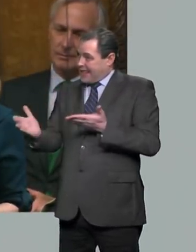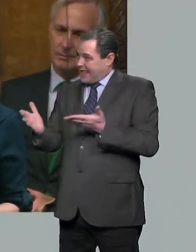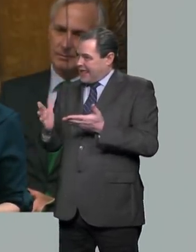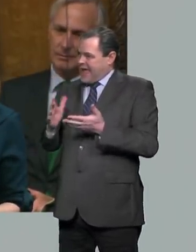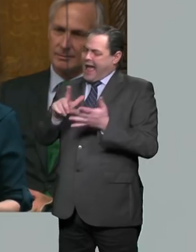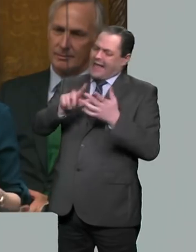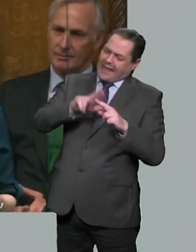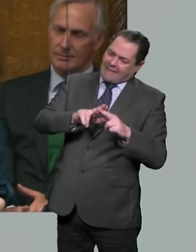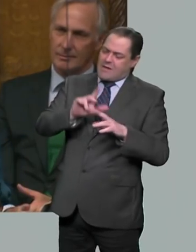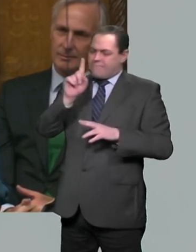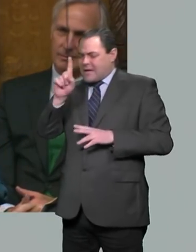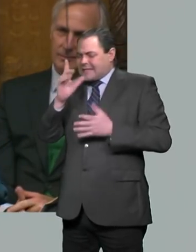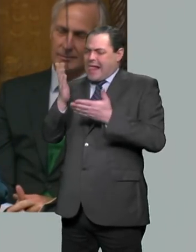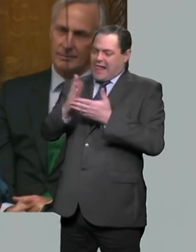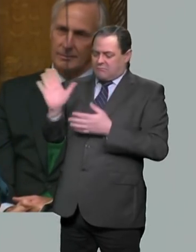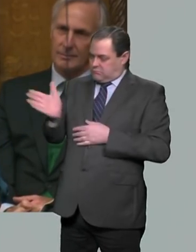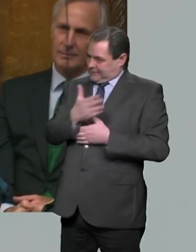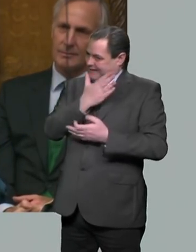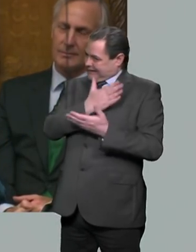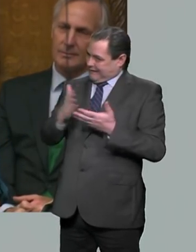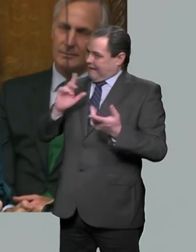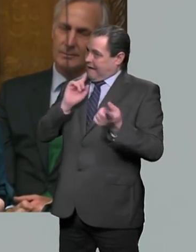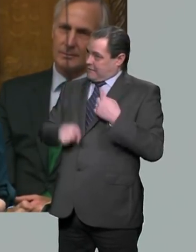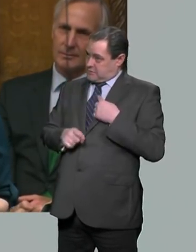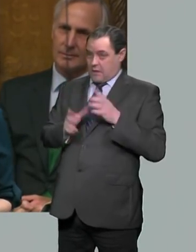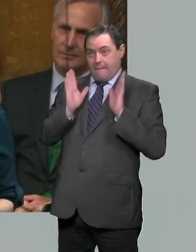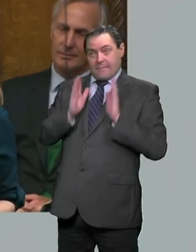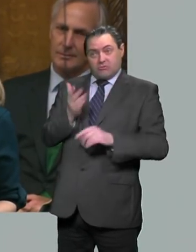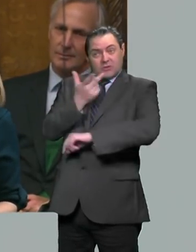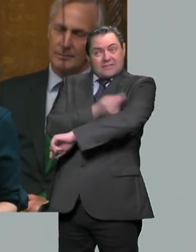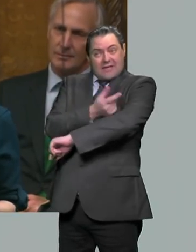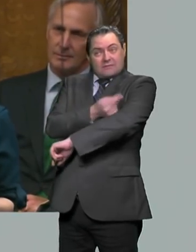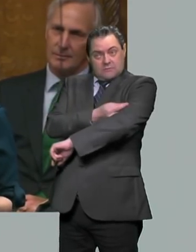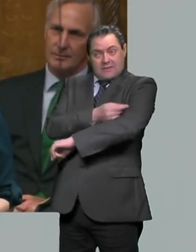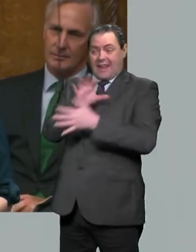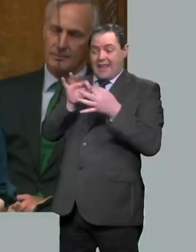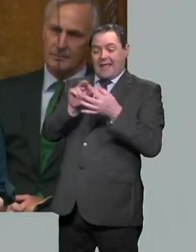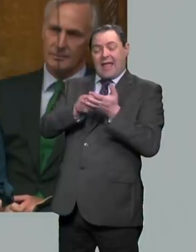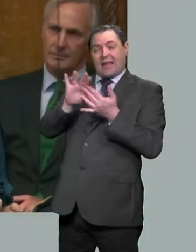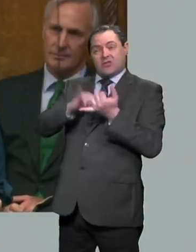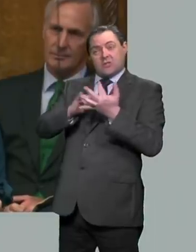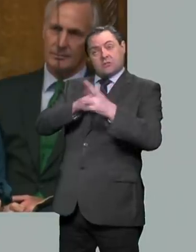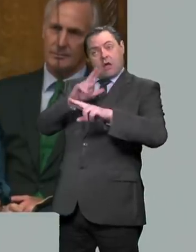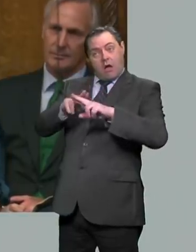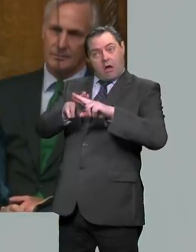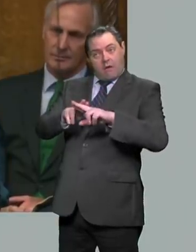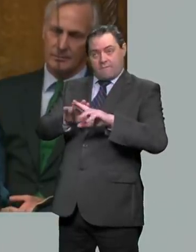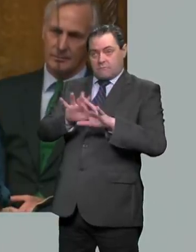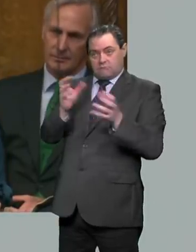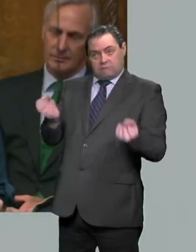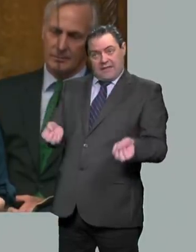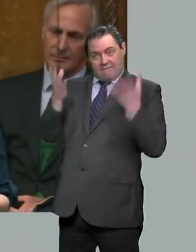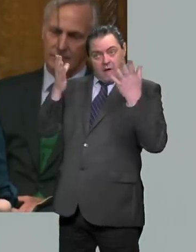no buts, no qualifications, that mandatory vaccinations for NHS staff will be